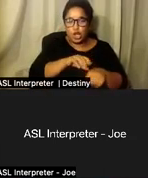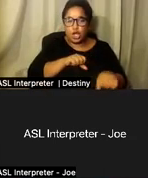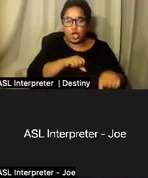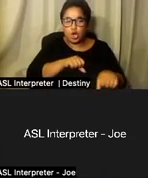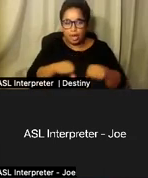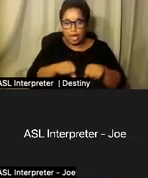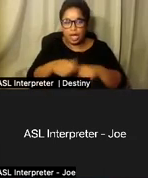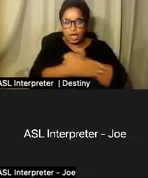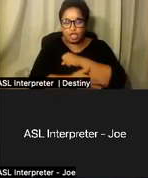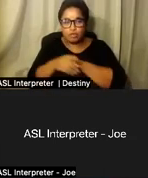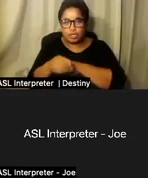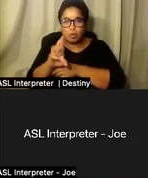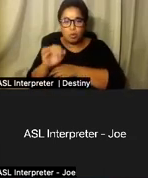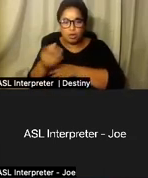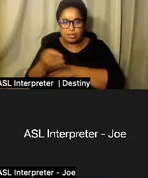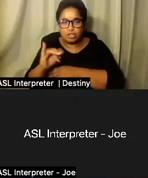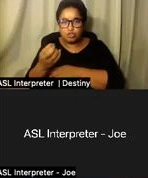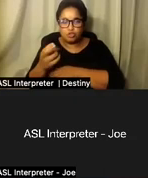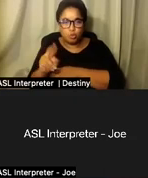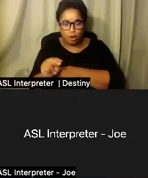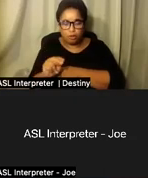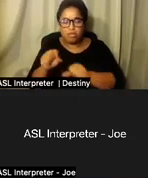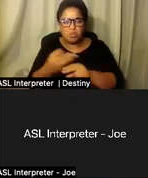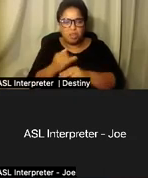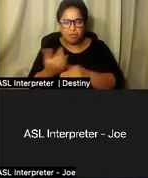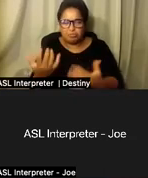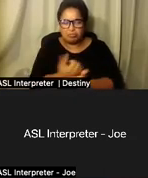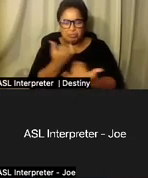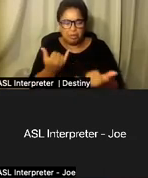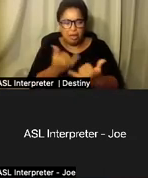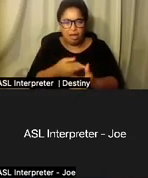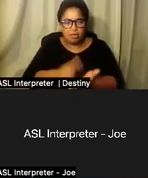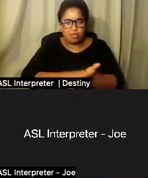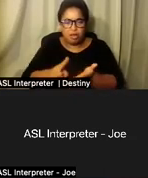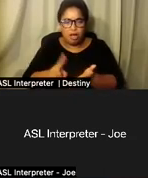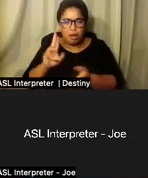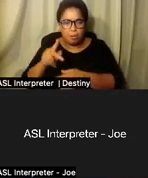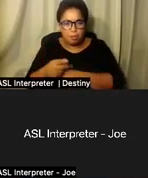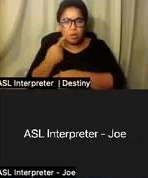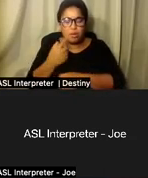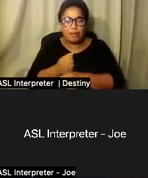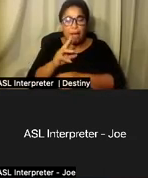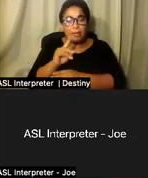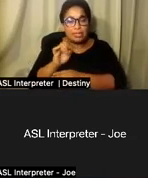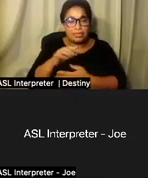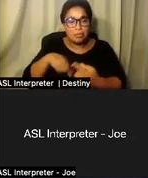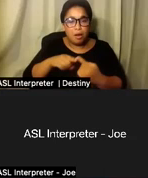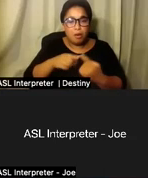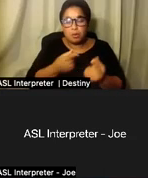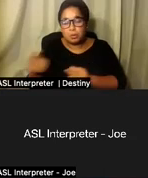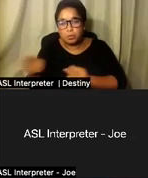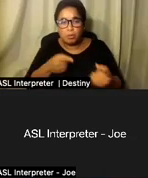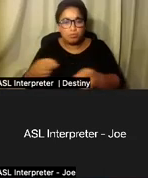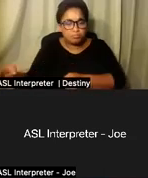now would be a great time. And you can fill out a very simple short form. That way you'll get updates about our activities and